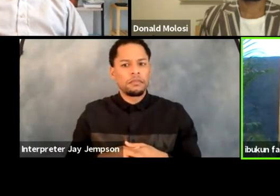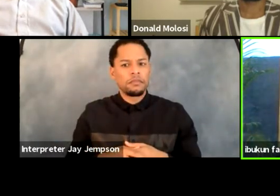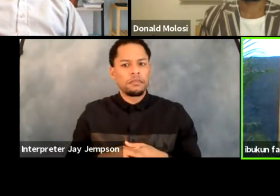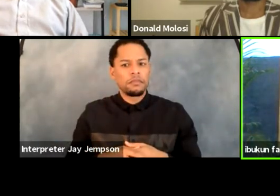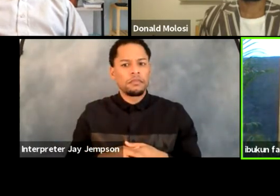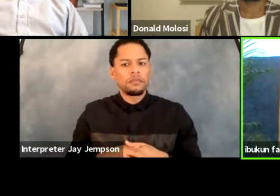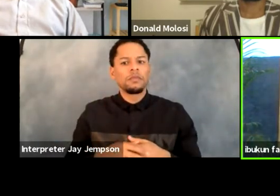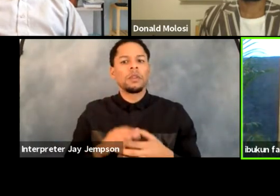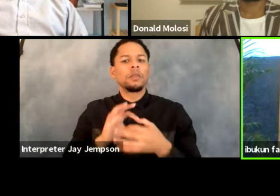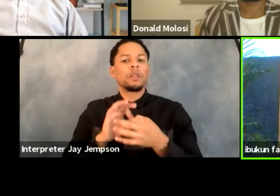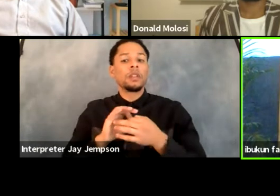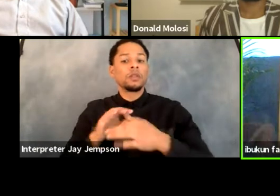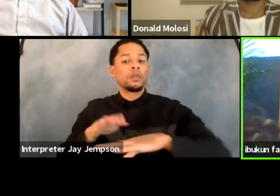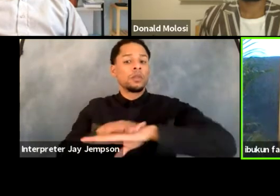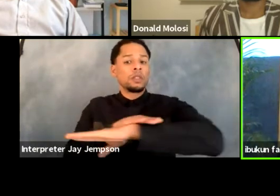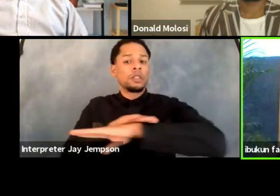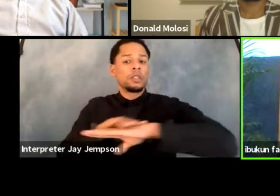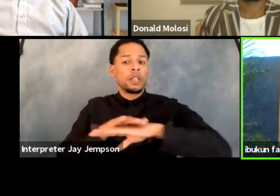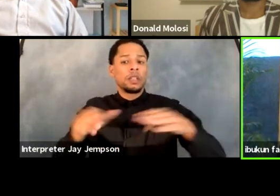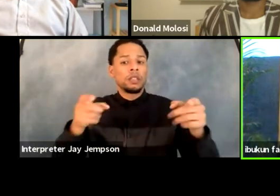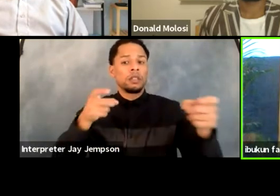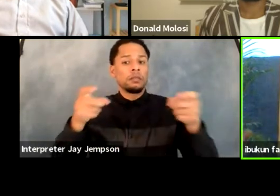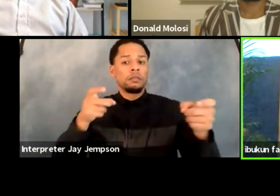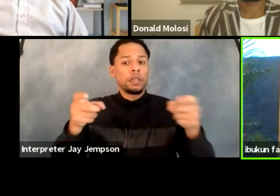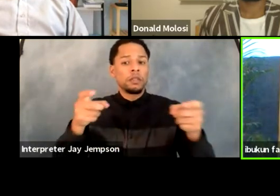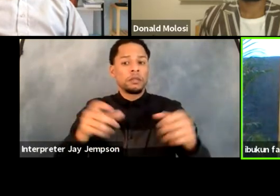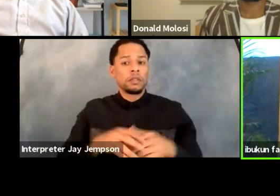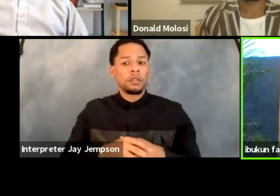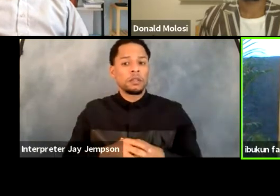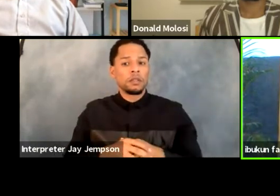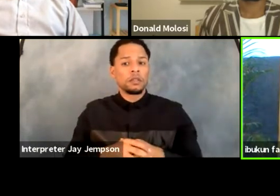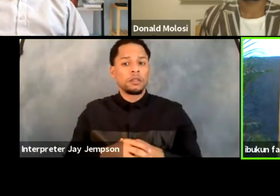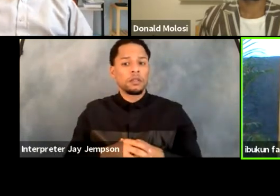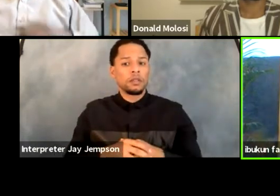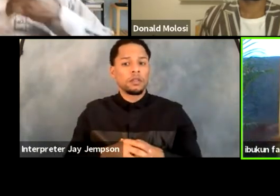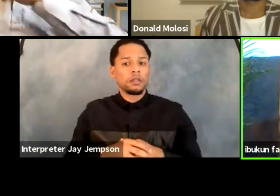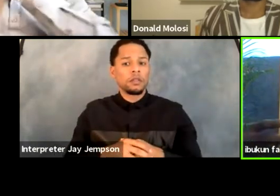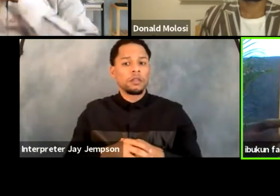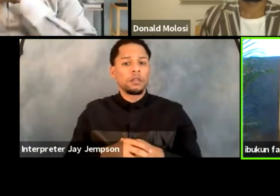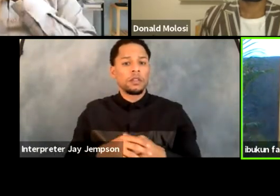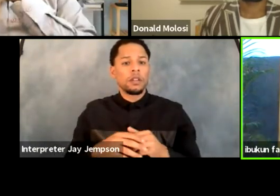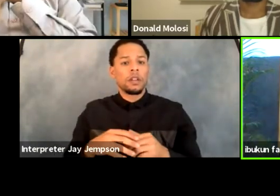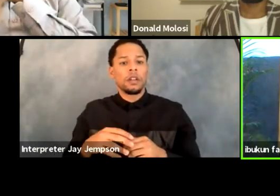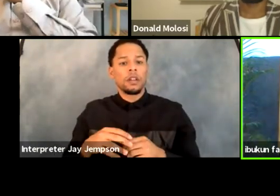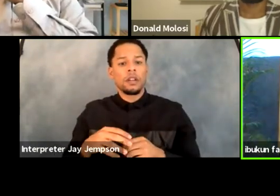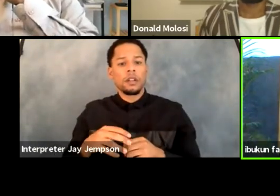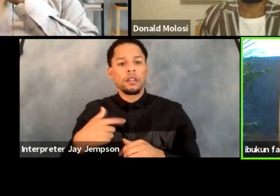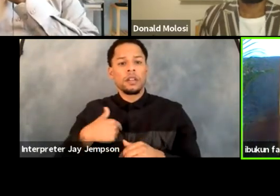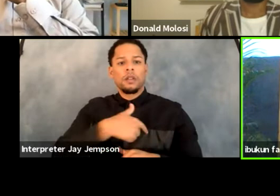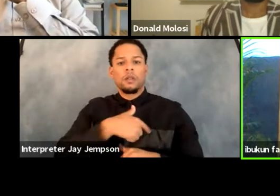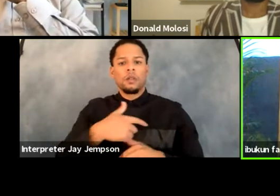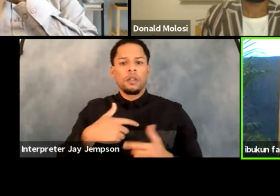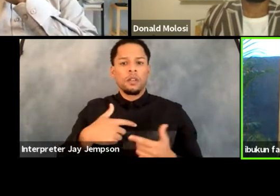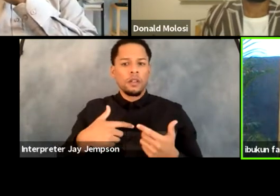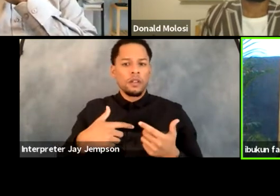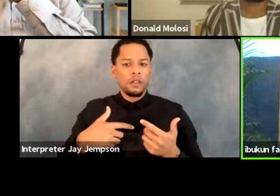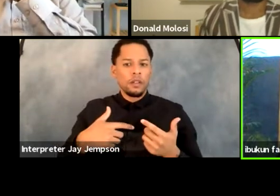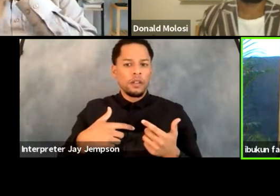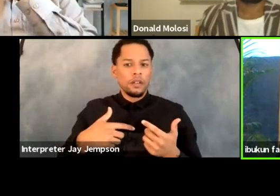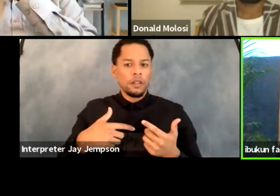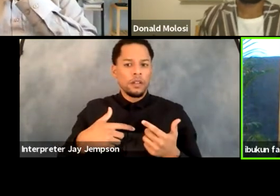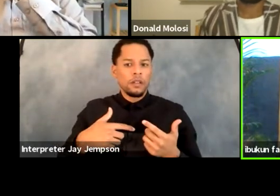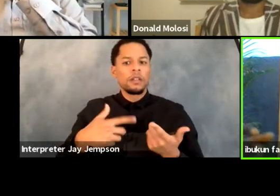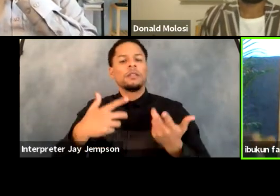management, I've worked with so many plays, directors and everything, that we dissect the play. What do the audience